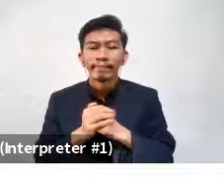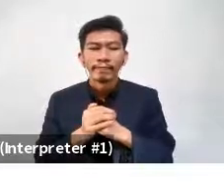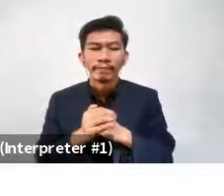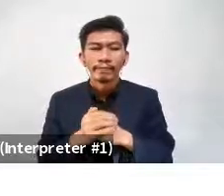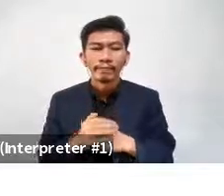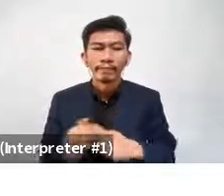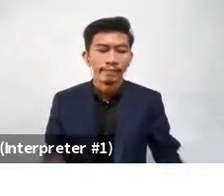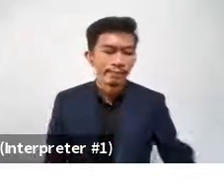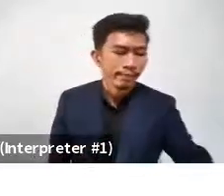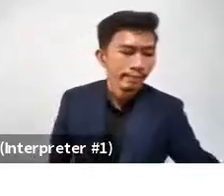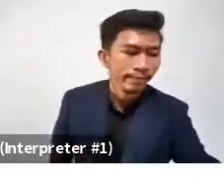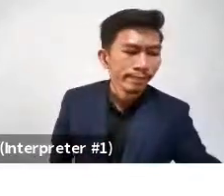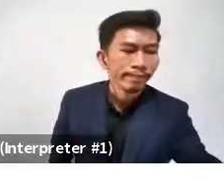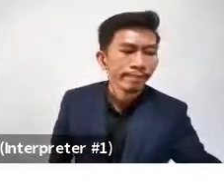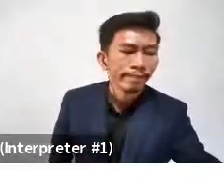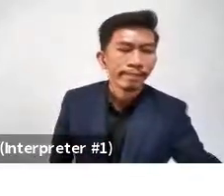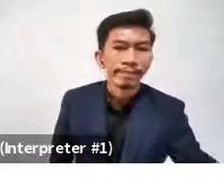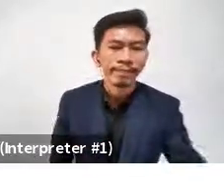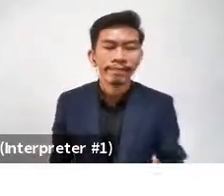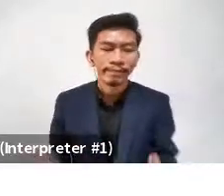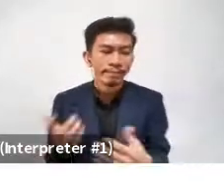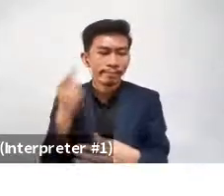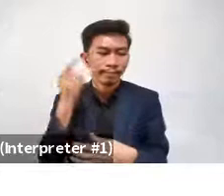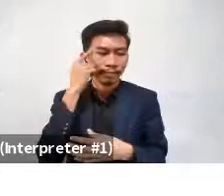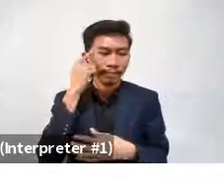Okay, I'll start. So I think I'll